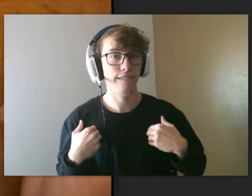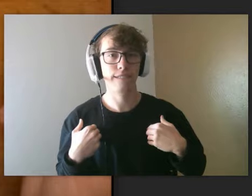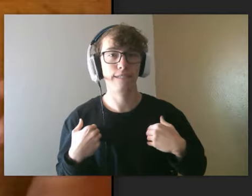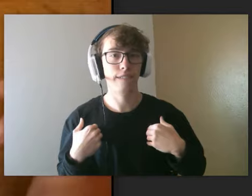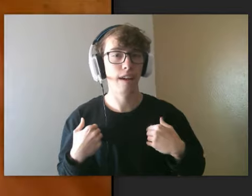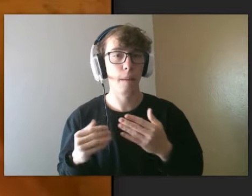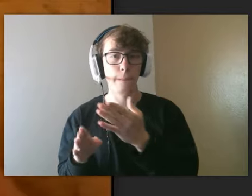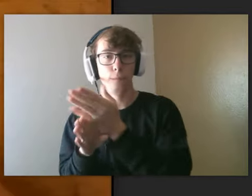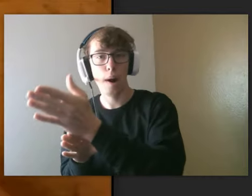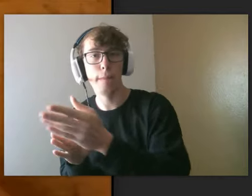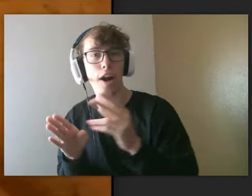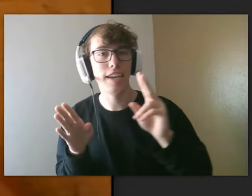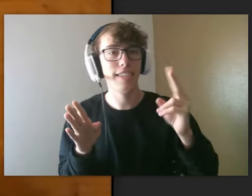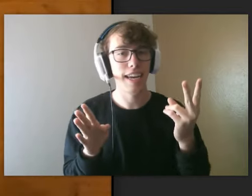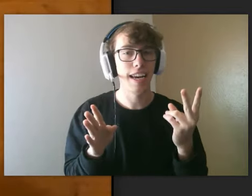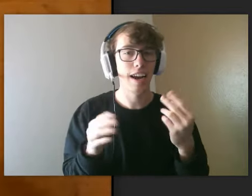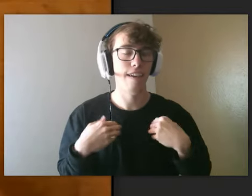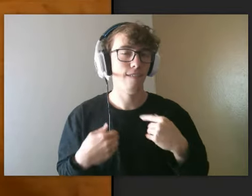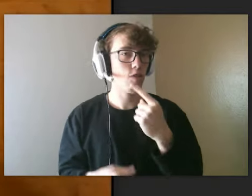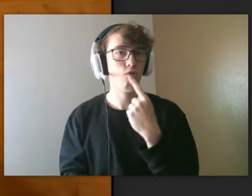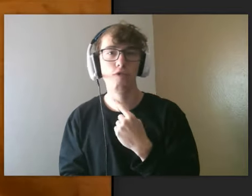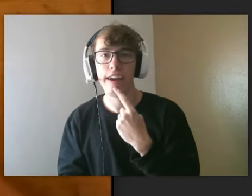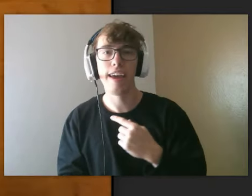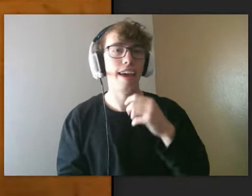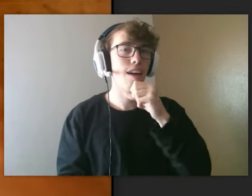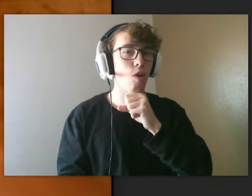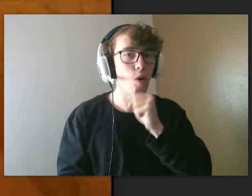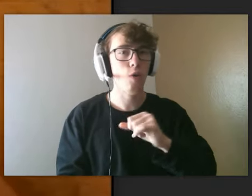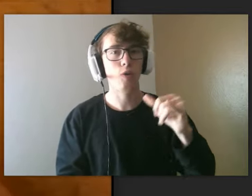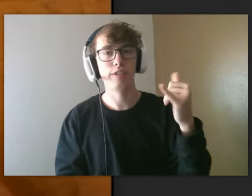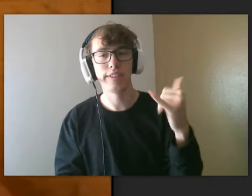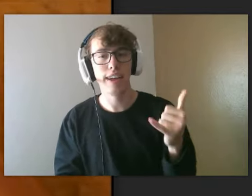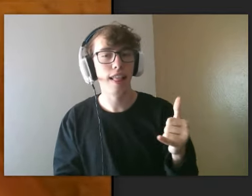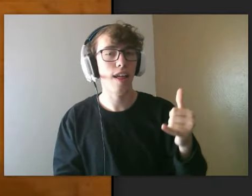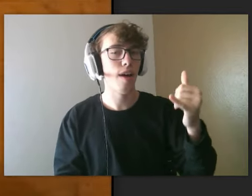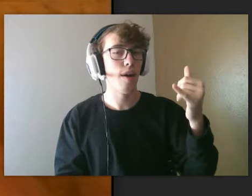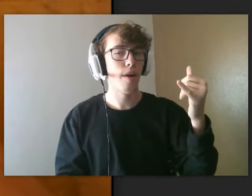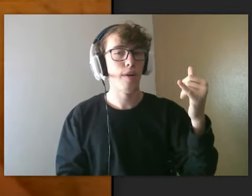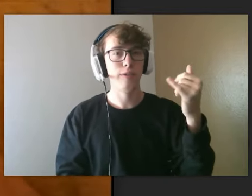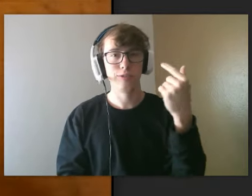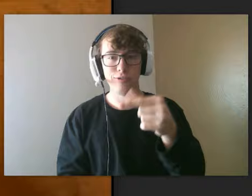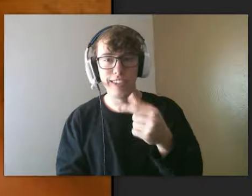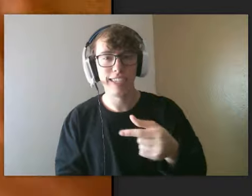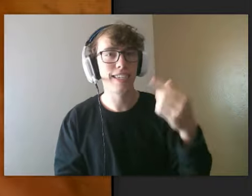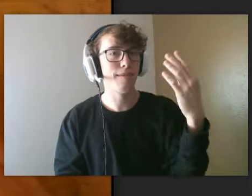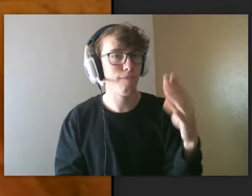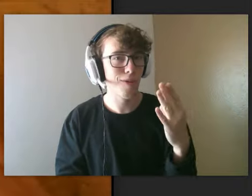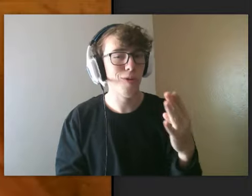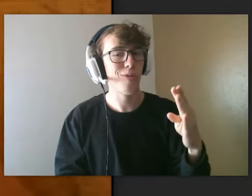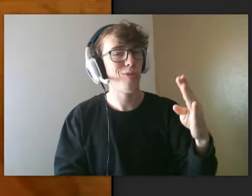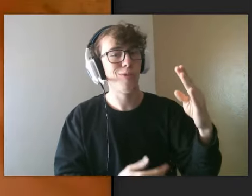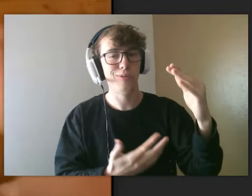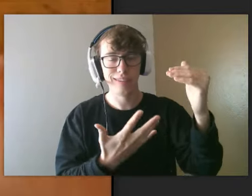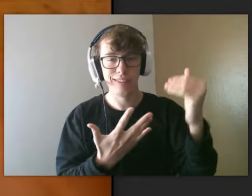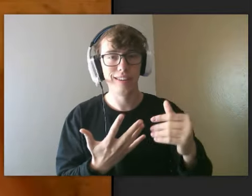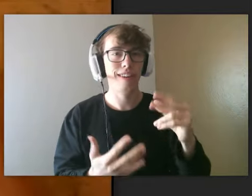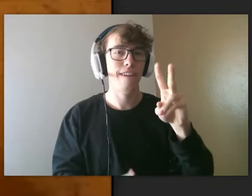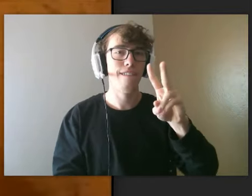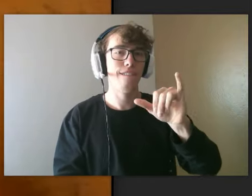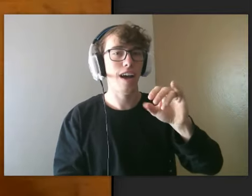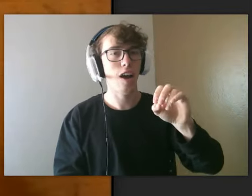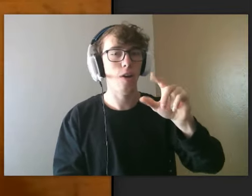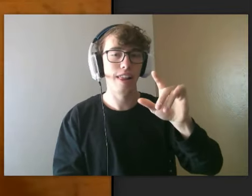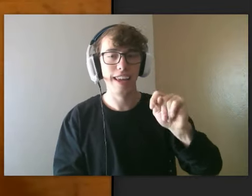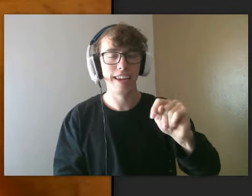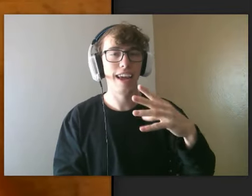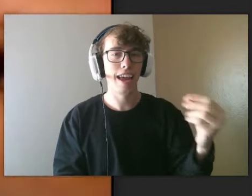you should have a red, orange, yellow, green, blue, violet, and